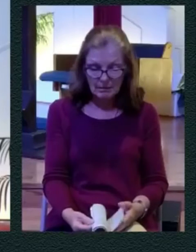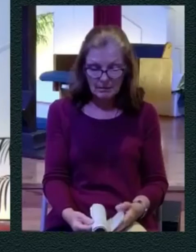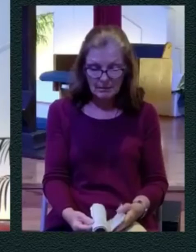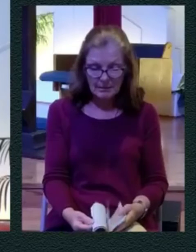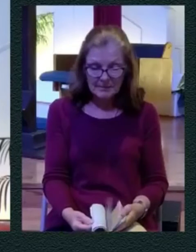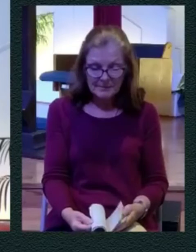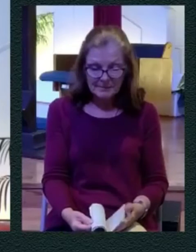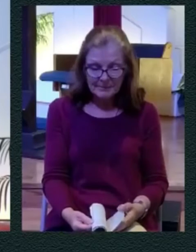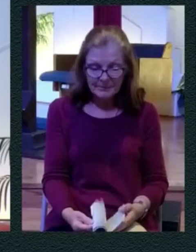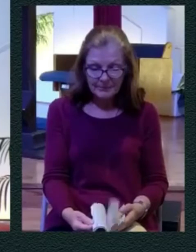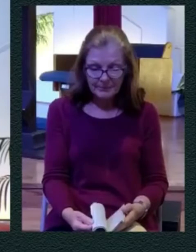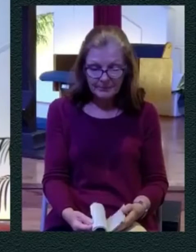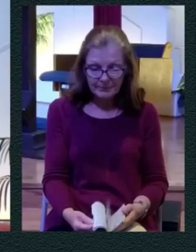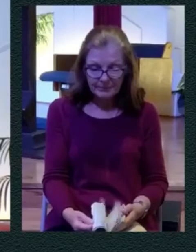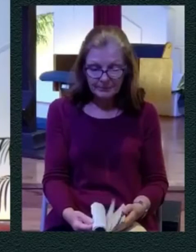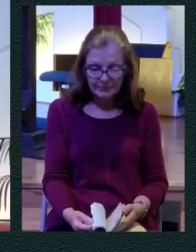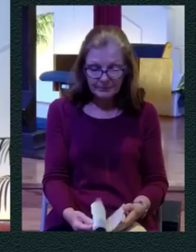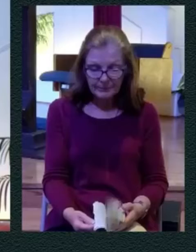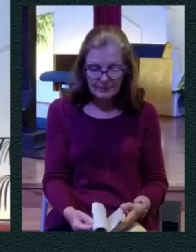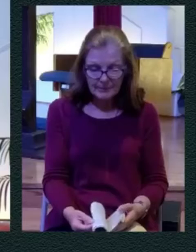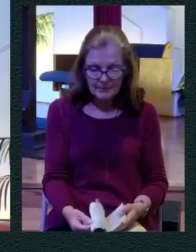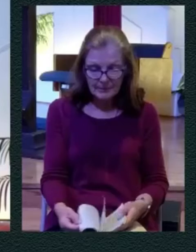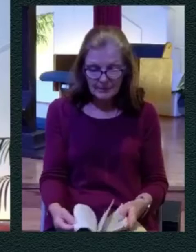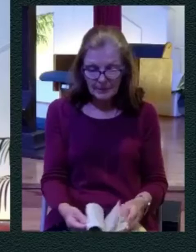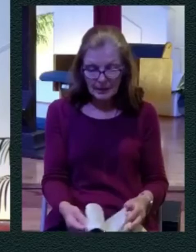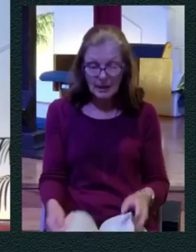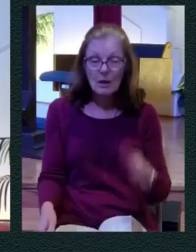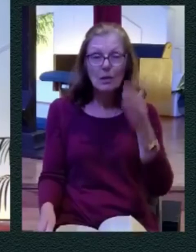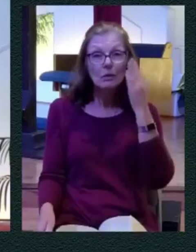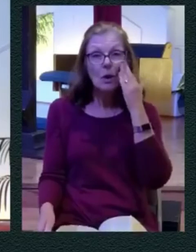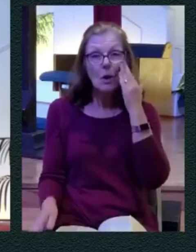we made note of the fact that we live